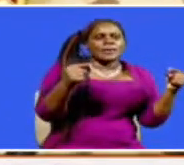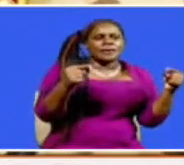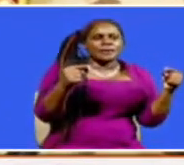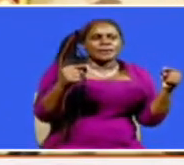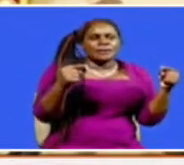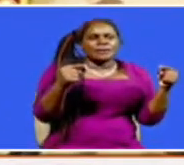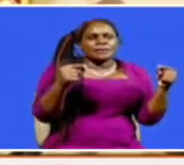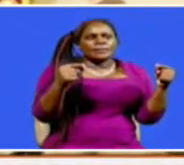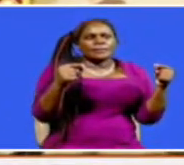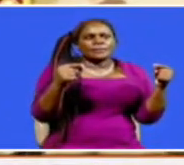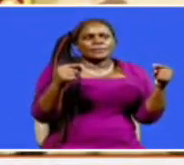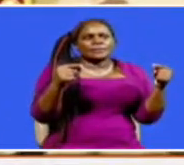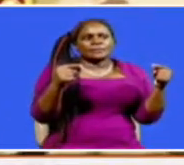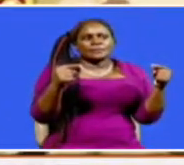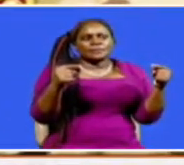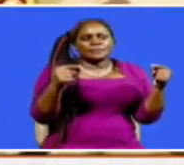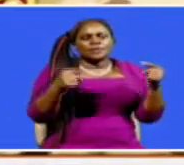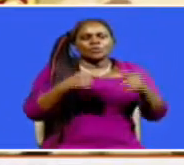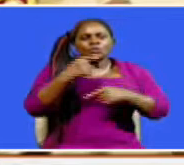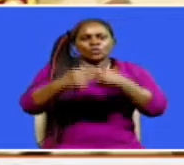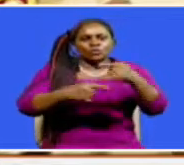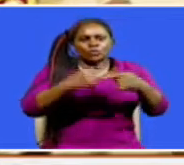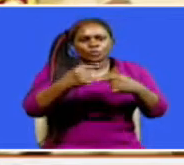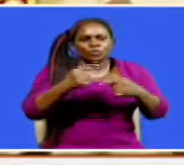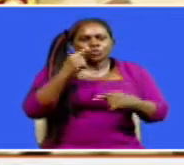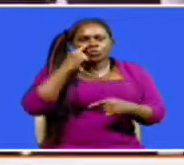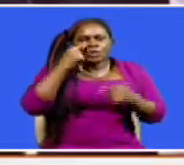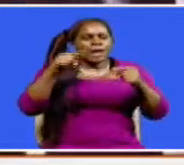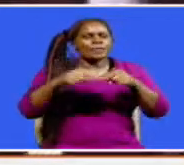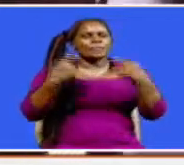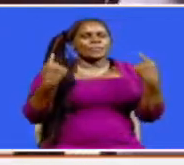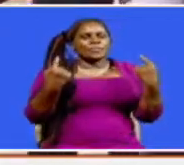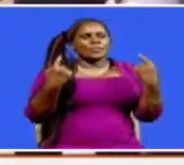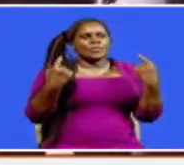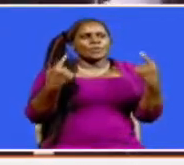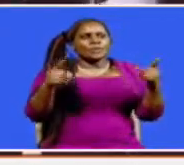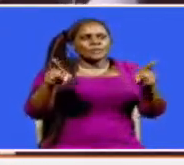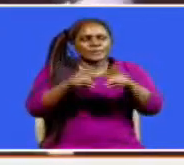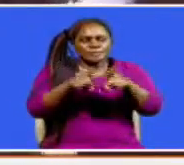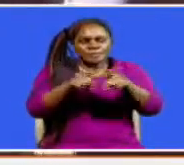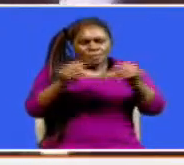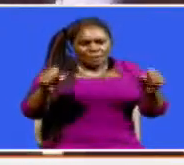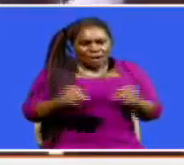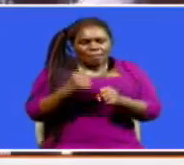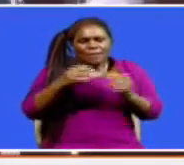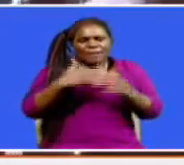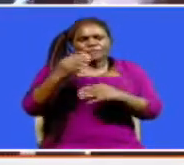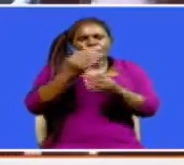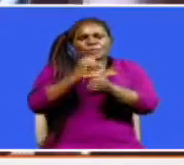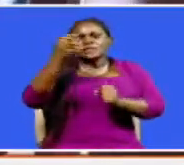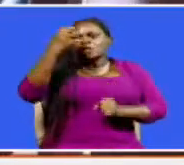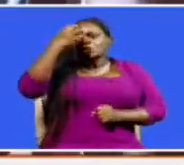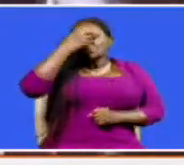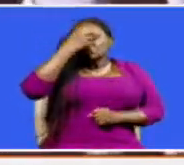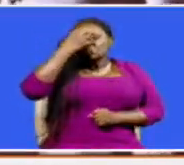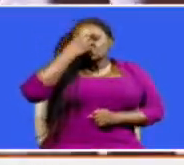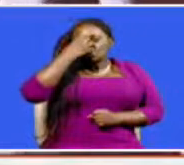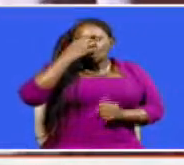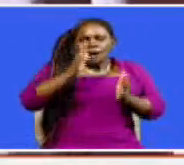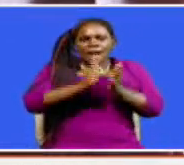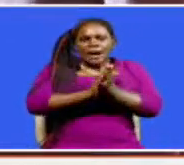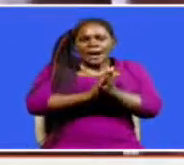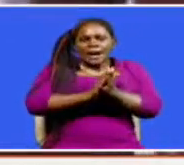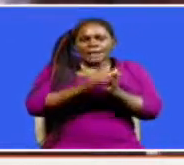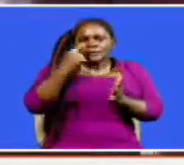leader Mohamed Hamdani, in the ongoing Sudan conflict. The trip also comes days after President Ruto and